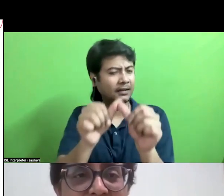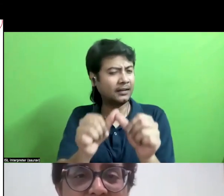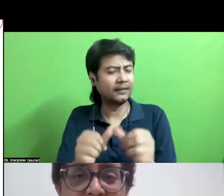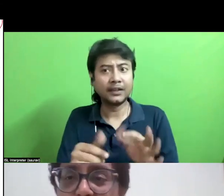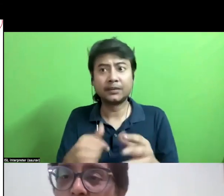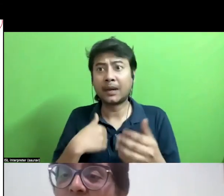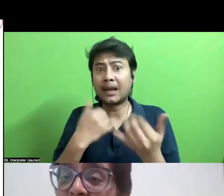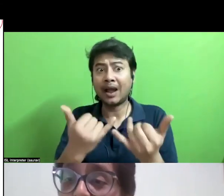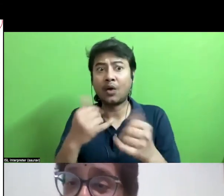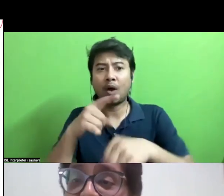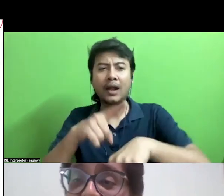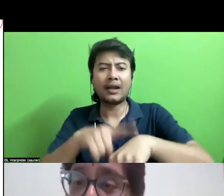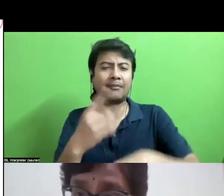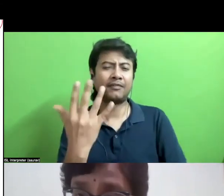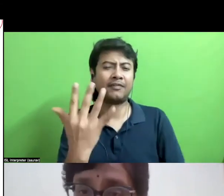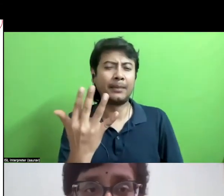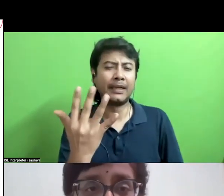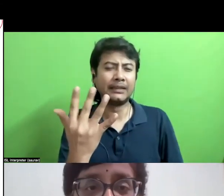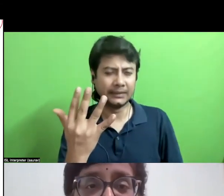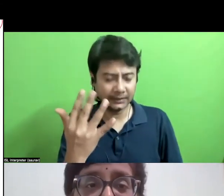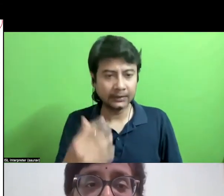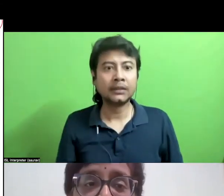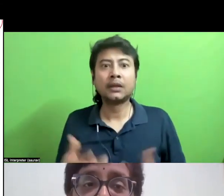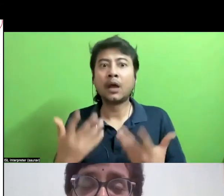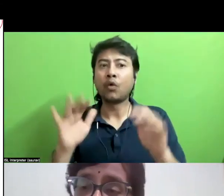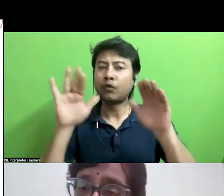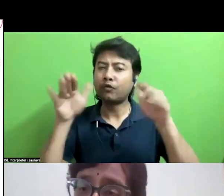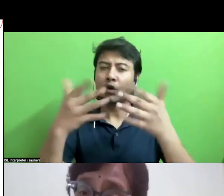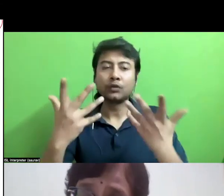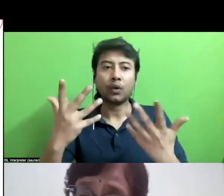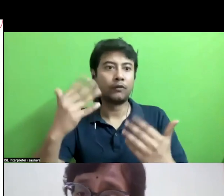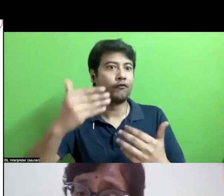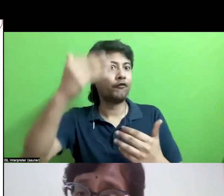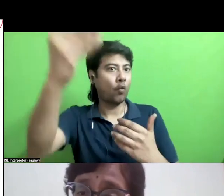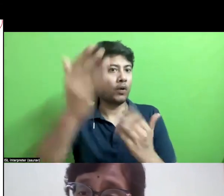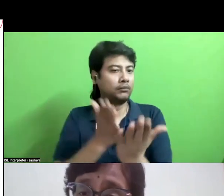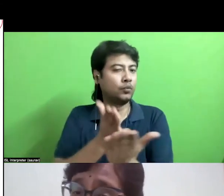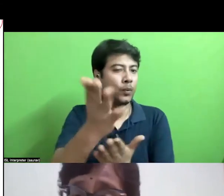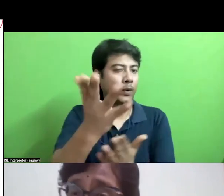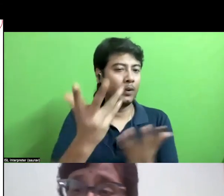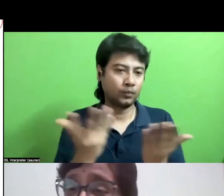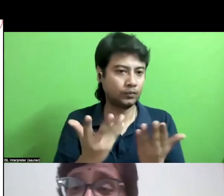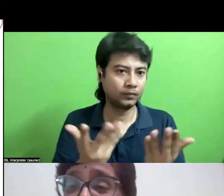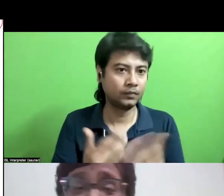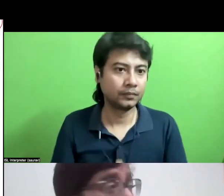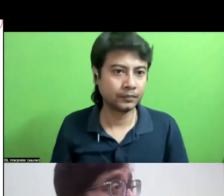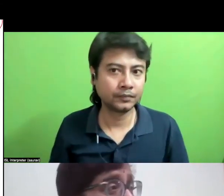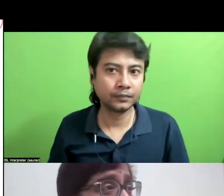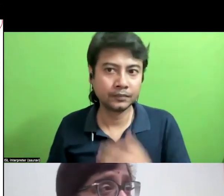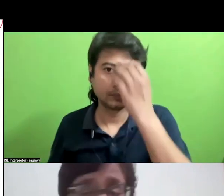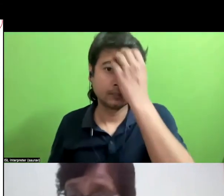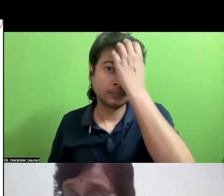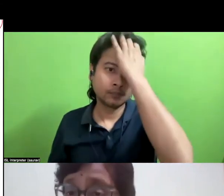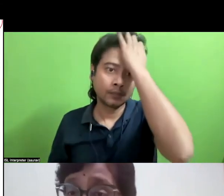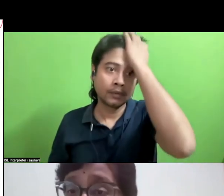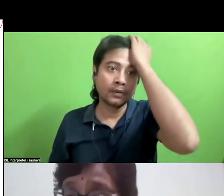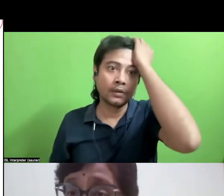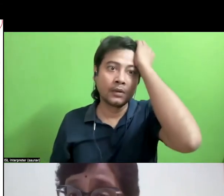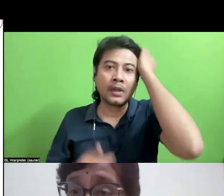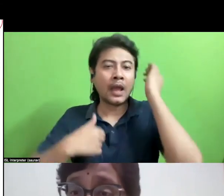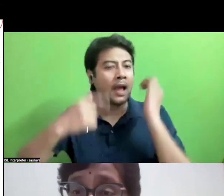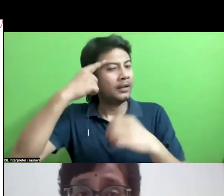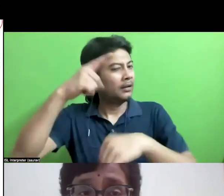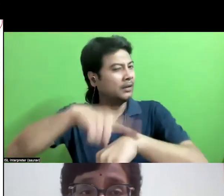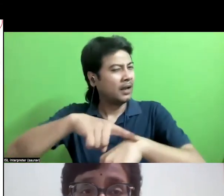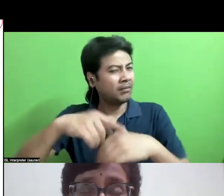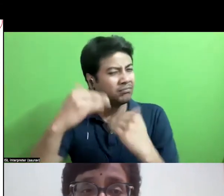Let me just talk of the way forward. I think we didn't have time really to talk today because we had to